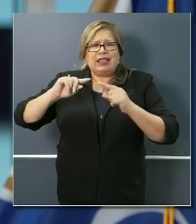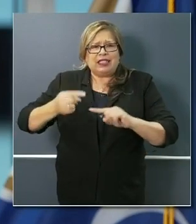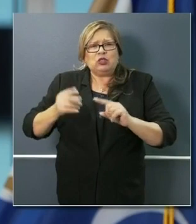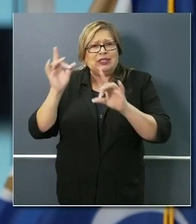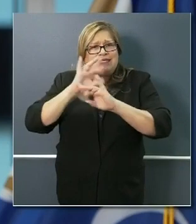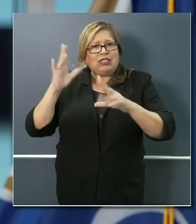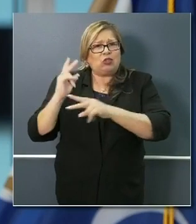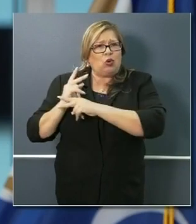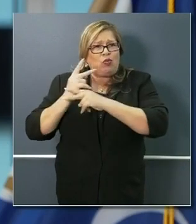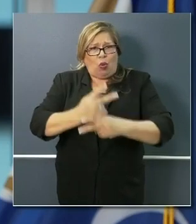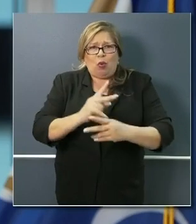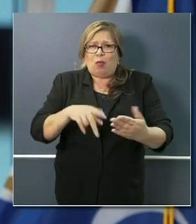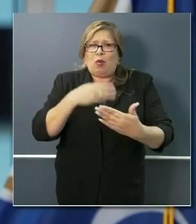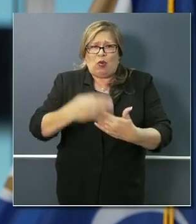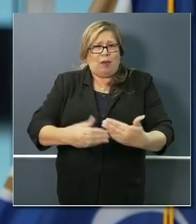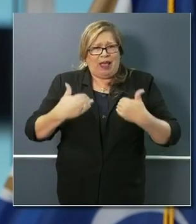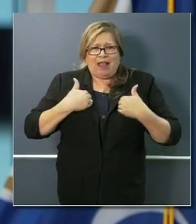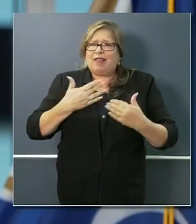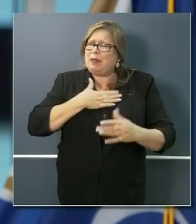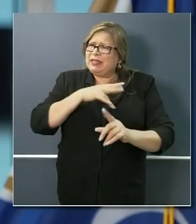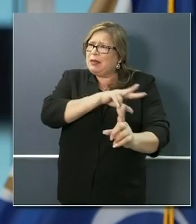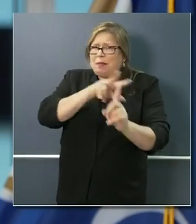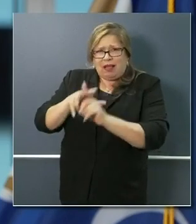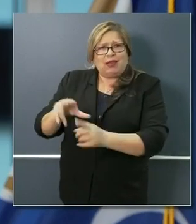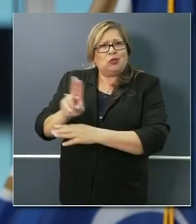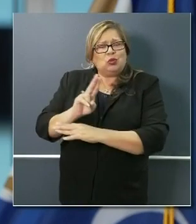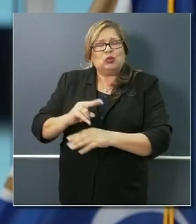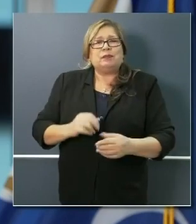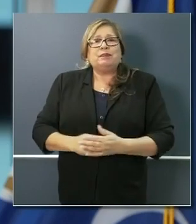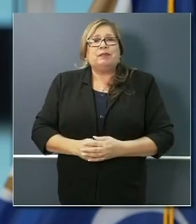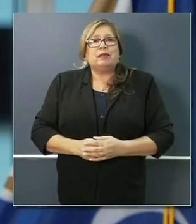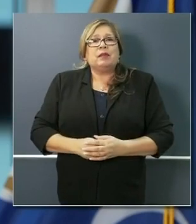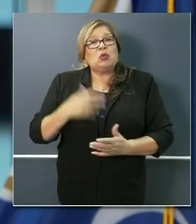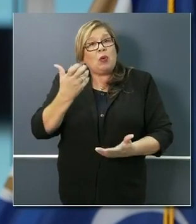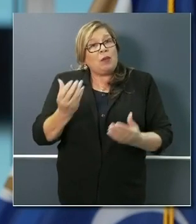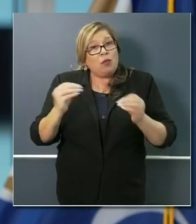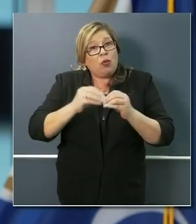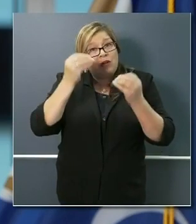disaster loan program. We have information on our